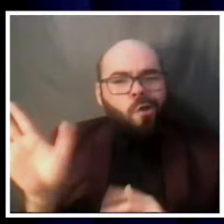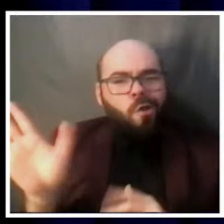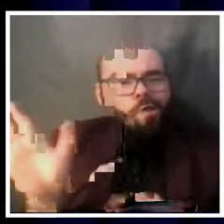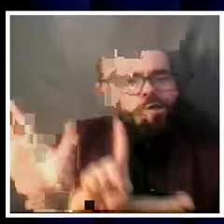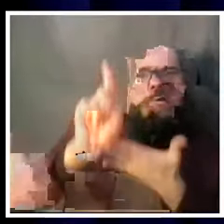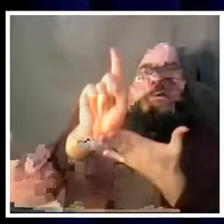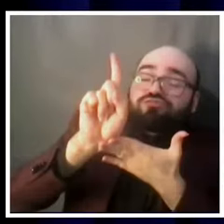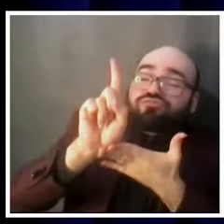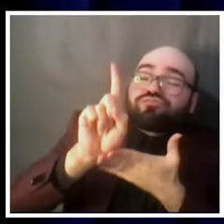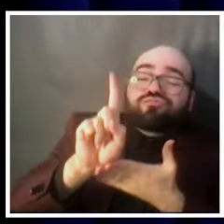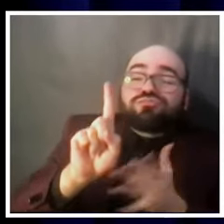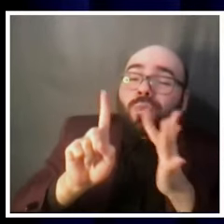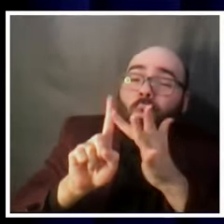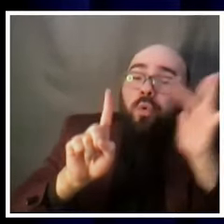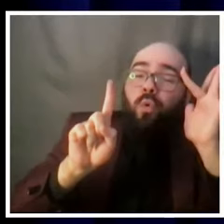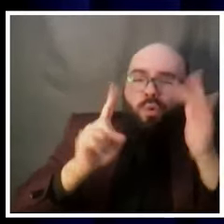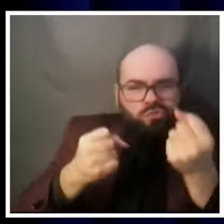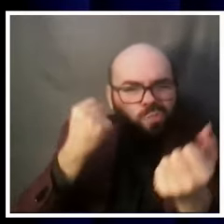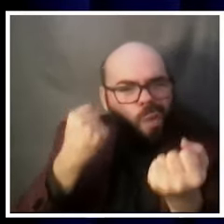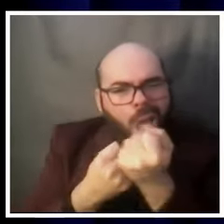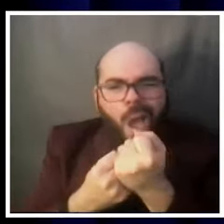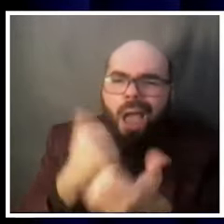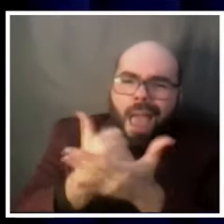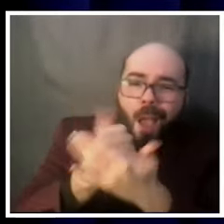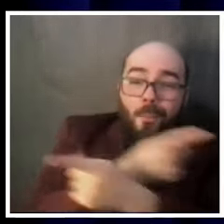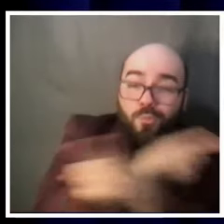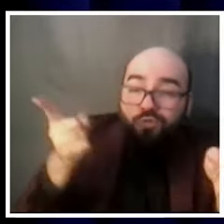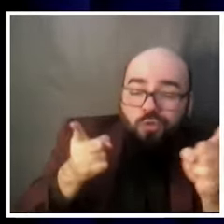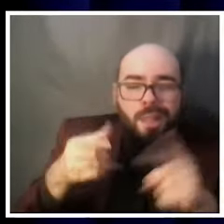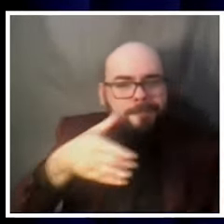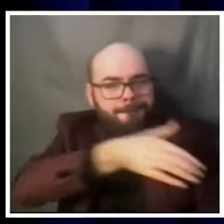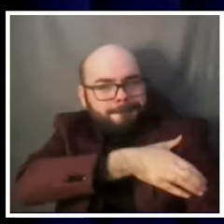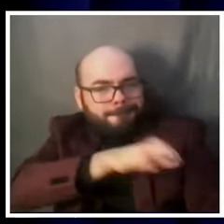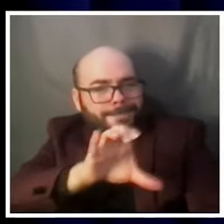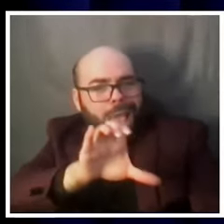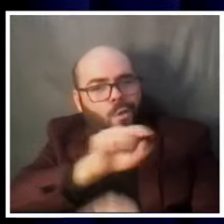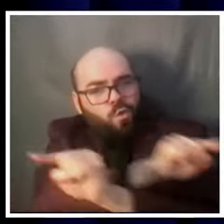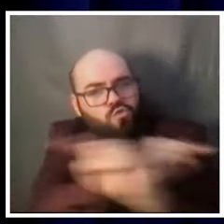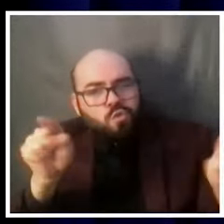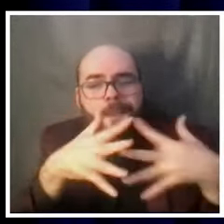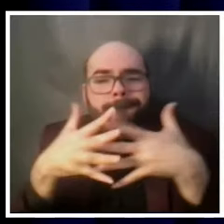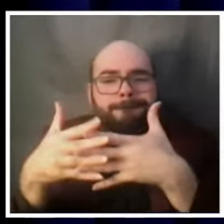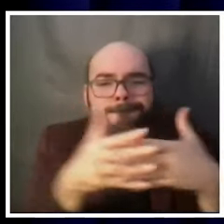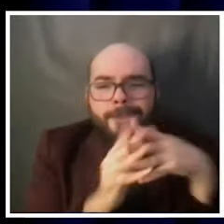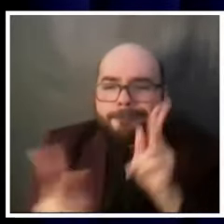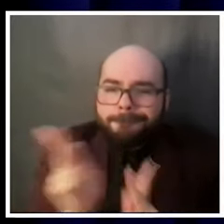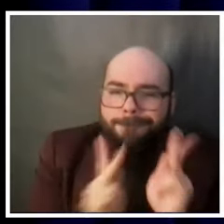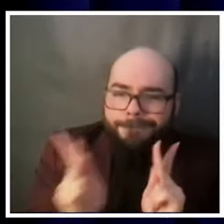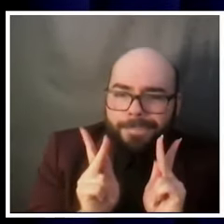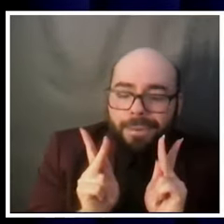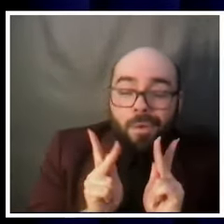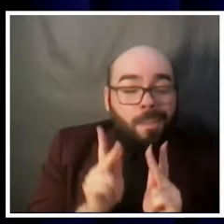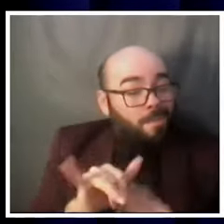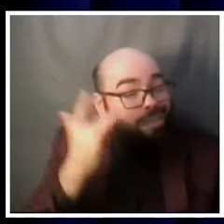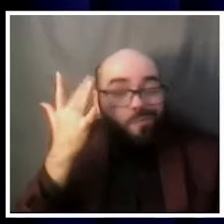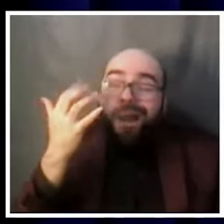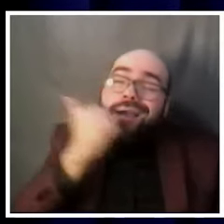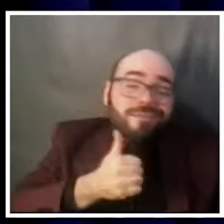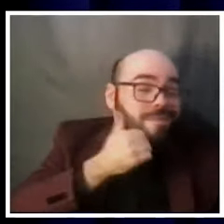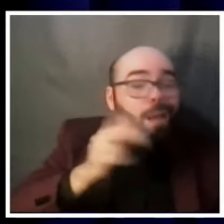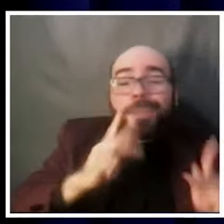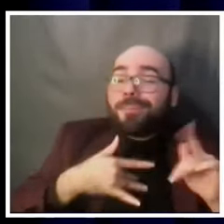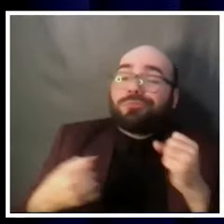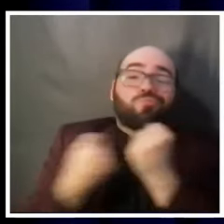And we, the people. Maybe that's why millions of everyday folks are empowering our campaign. So